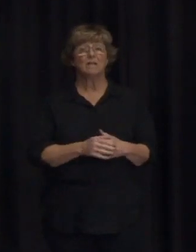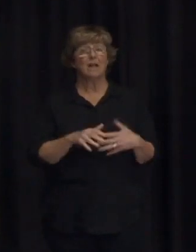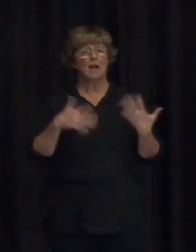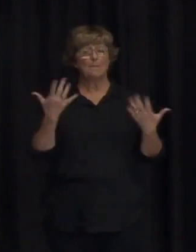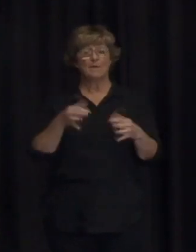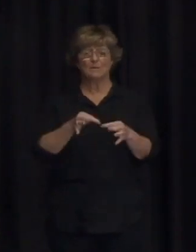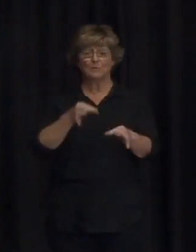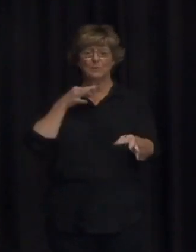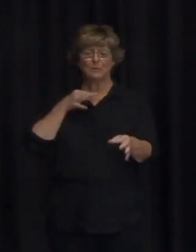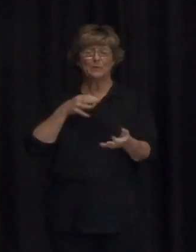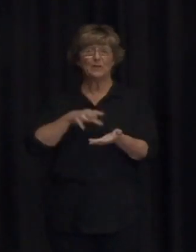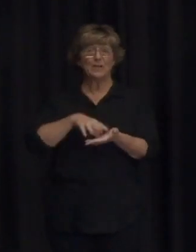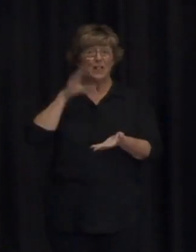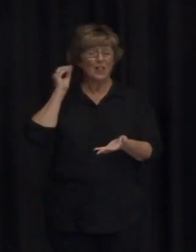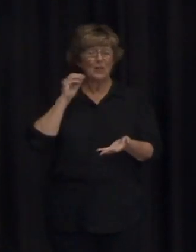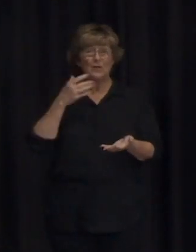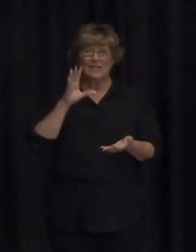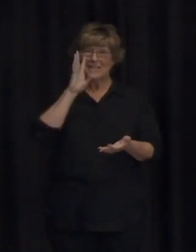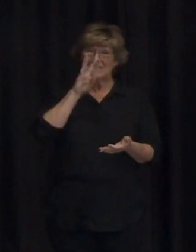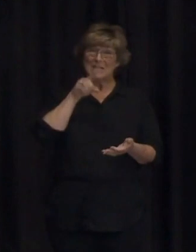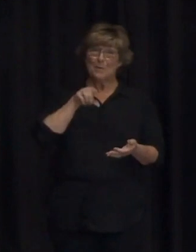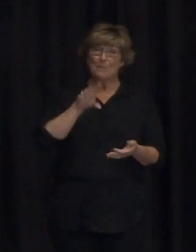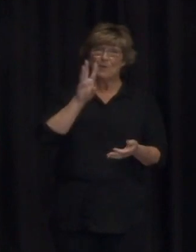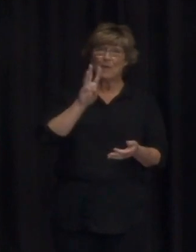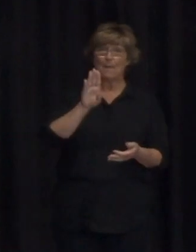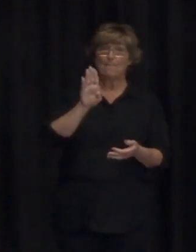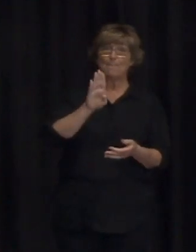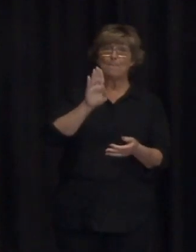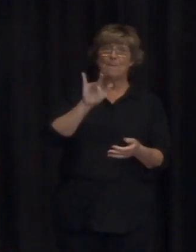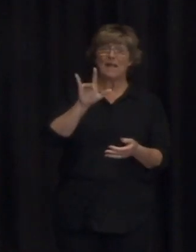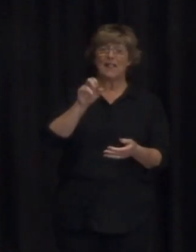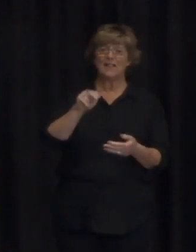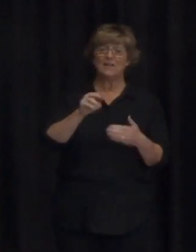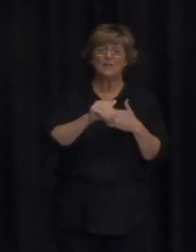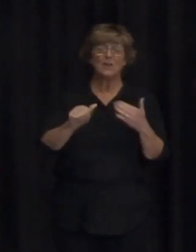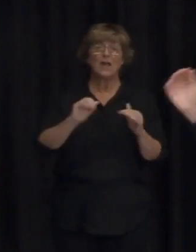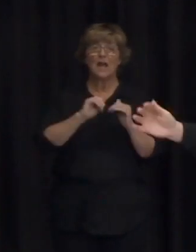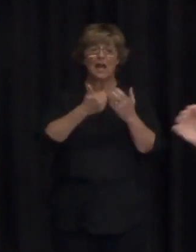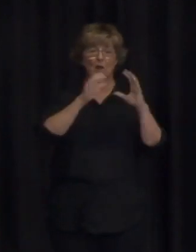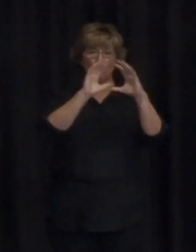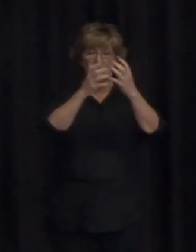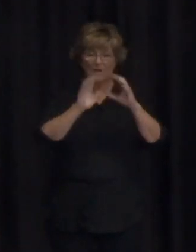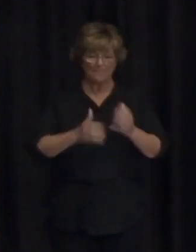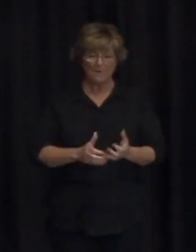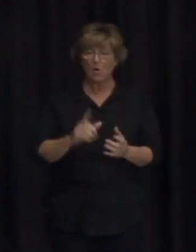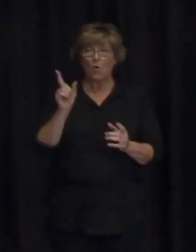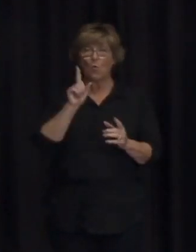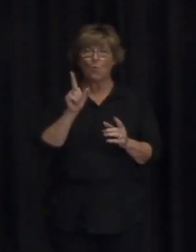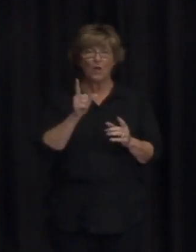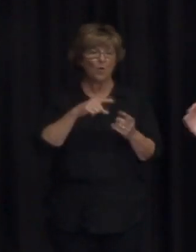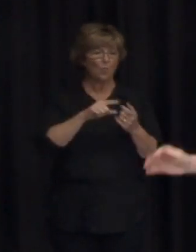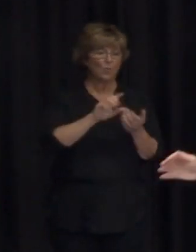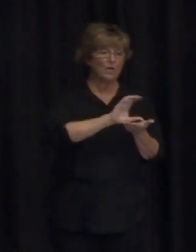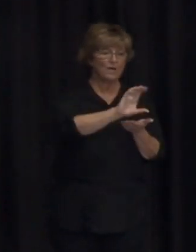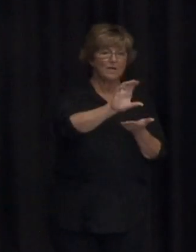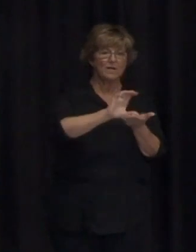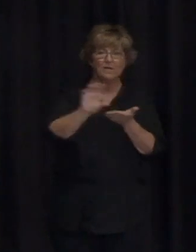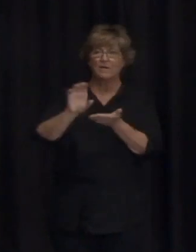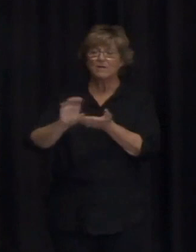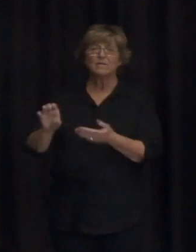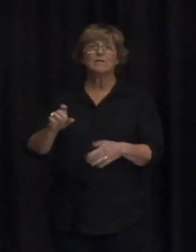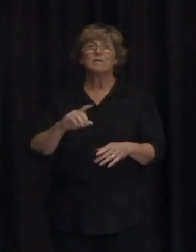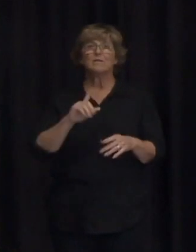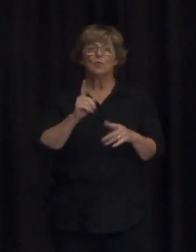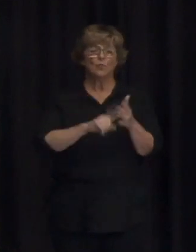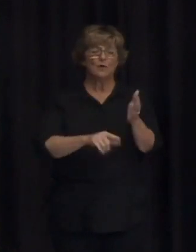is $6.6 billion. And we'll give you all the details, how it breaks down, where it goes, when it goes, what the incentives are, what